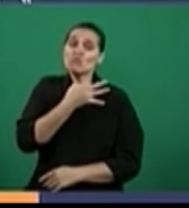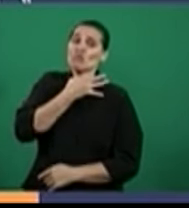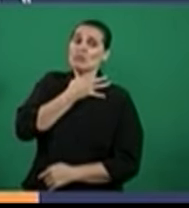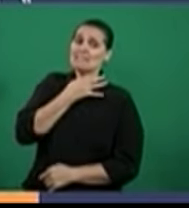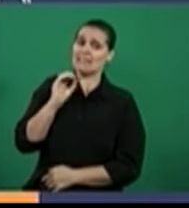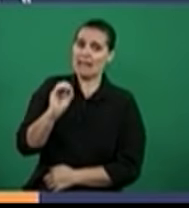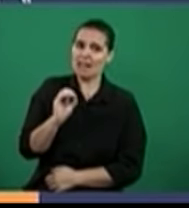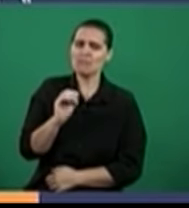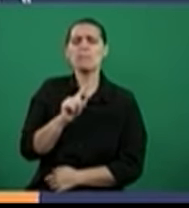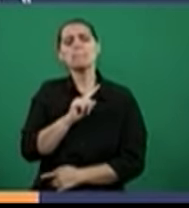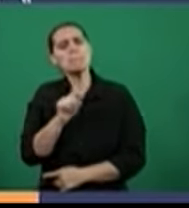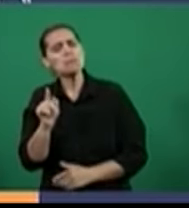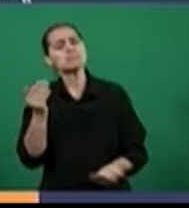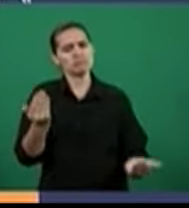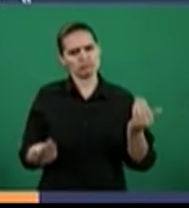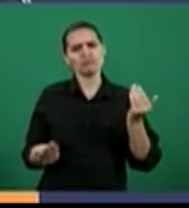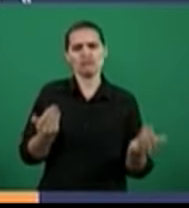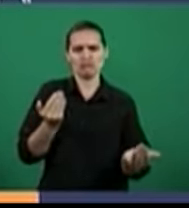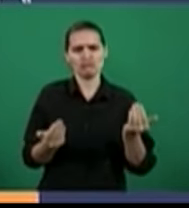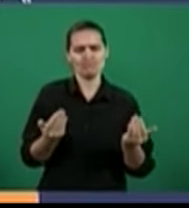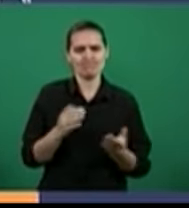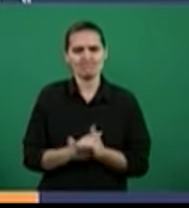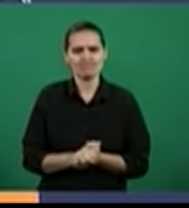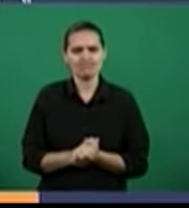appear balanced.